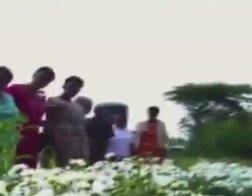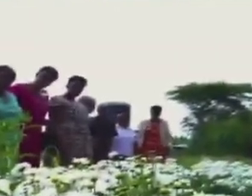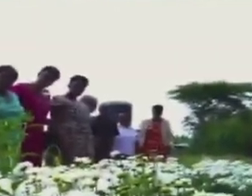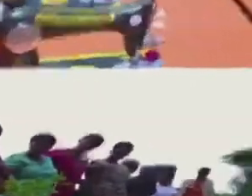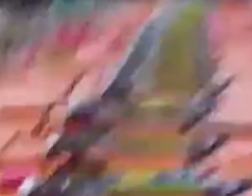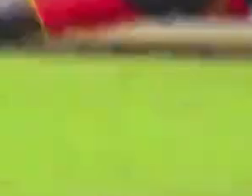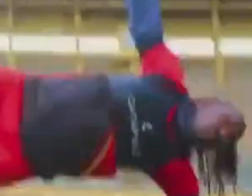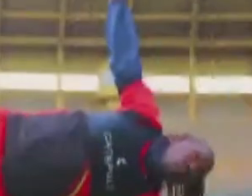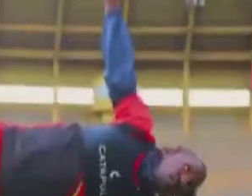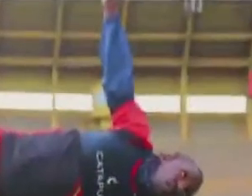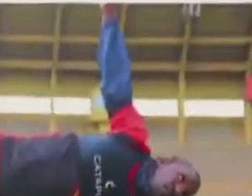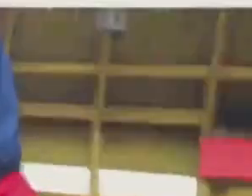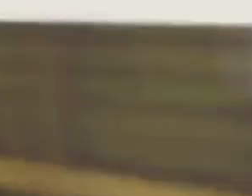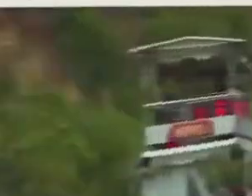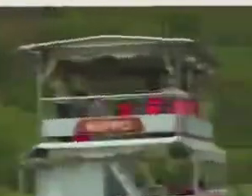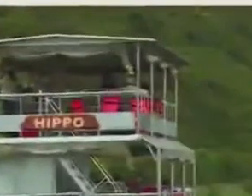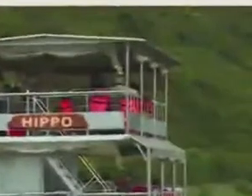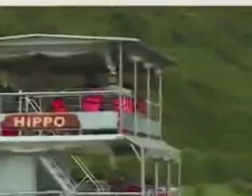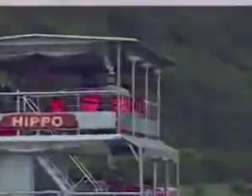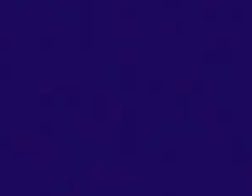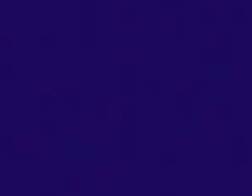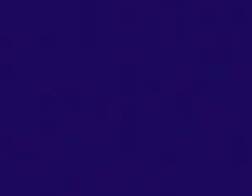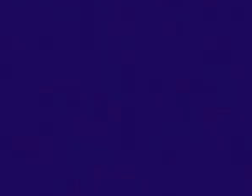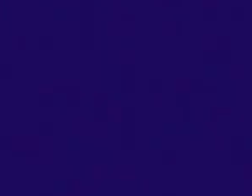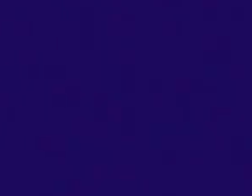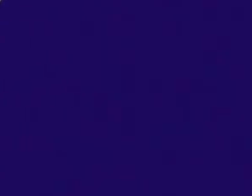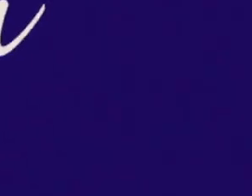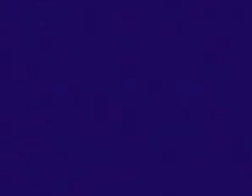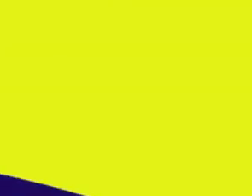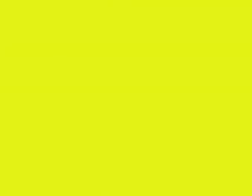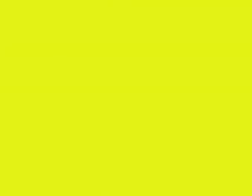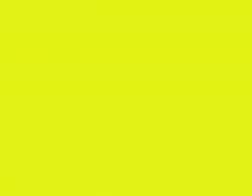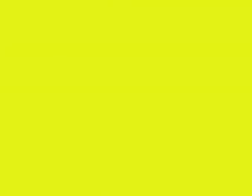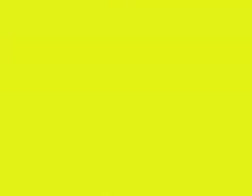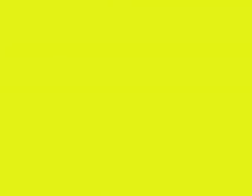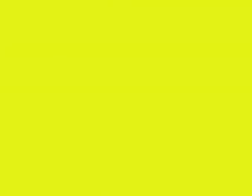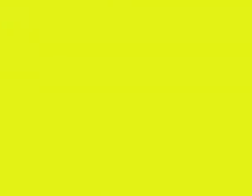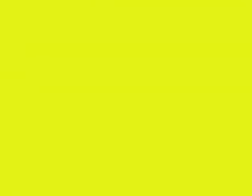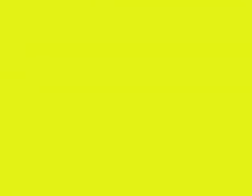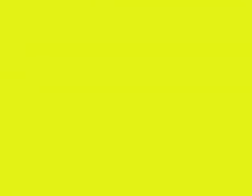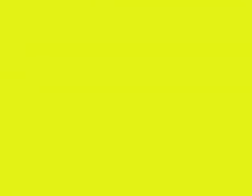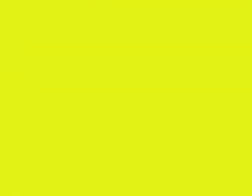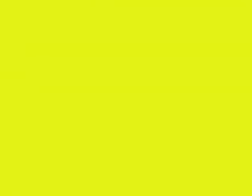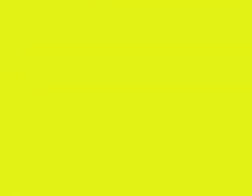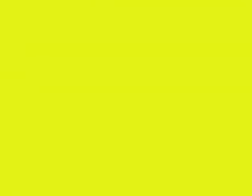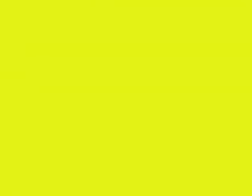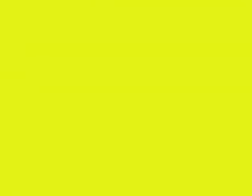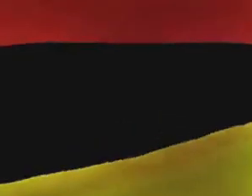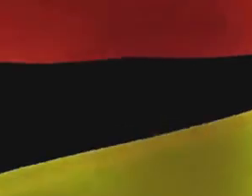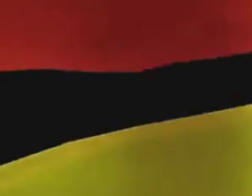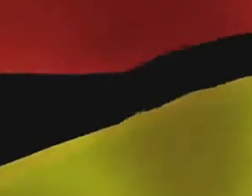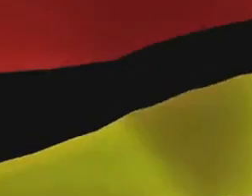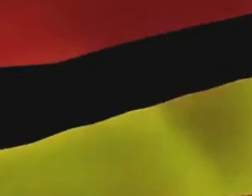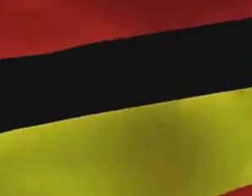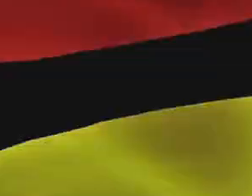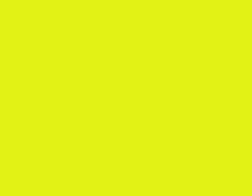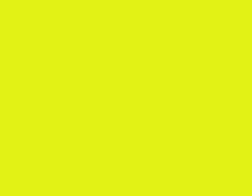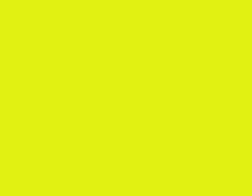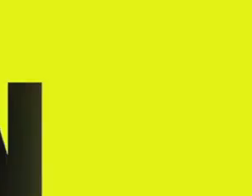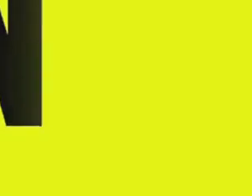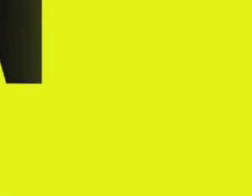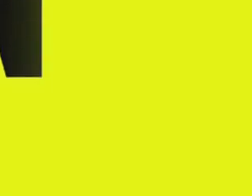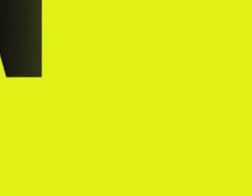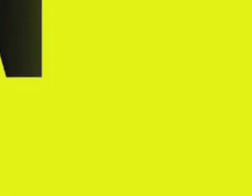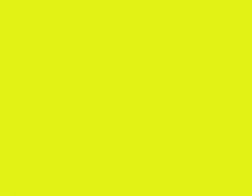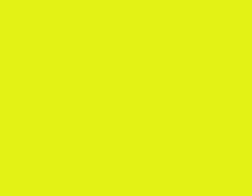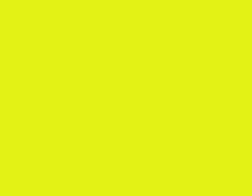All this and more has been made possible because of you. Join us and together, let's do more for our country. Get